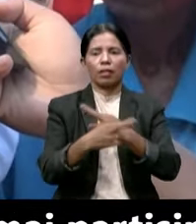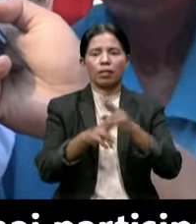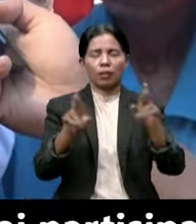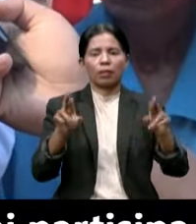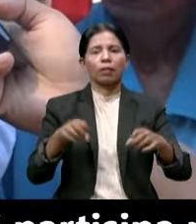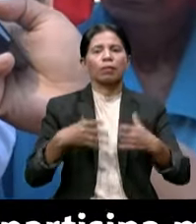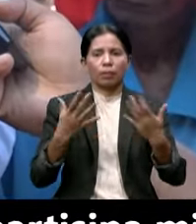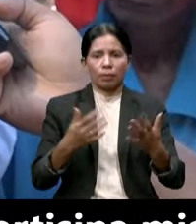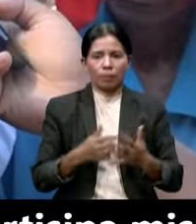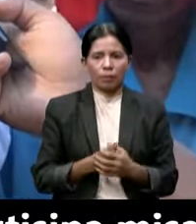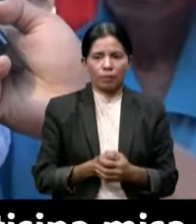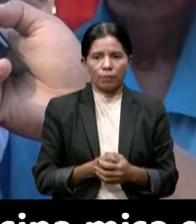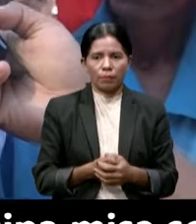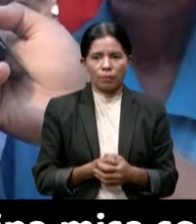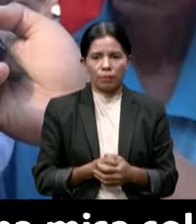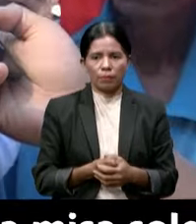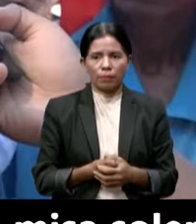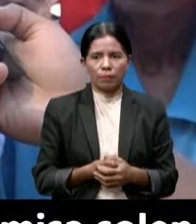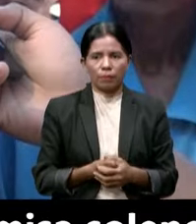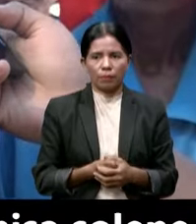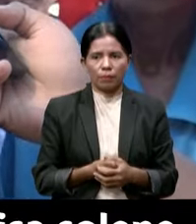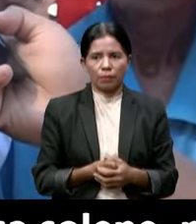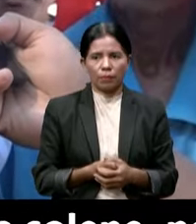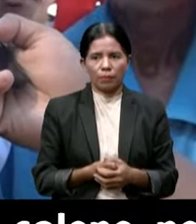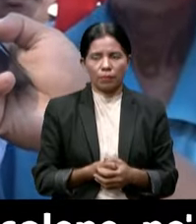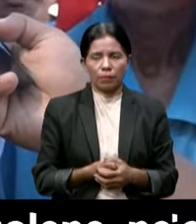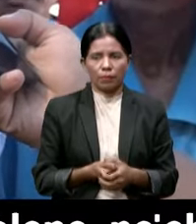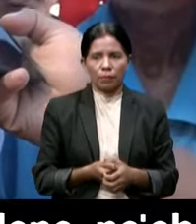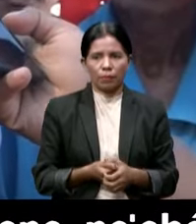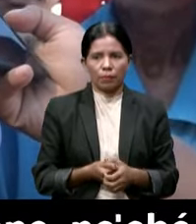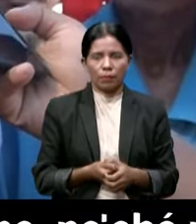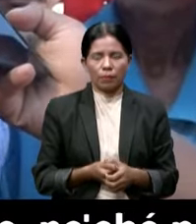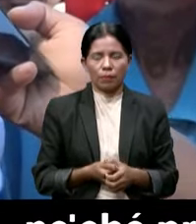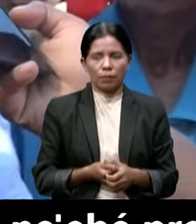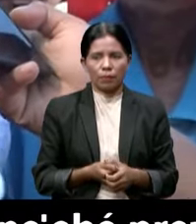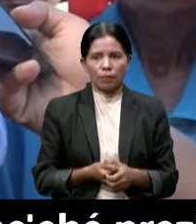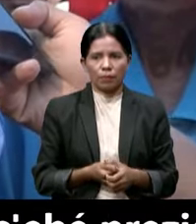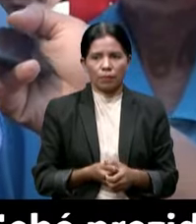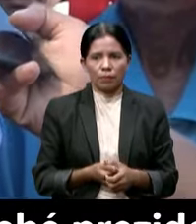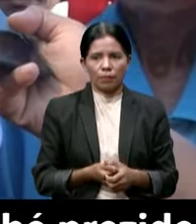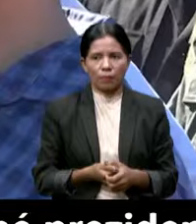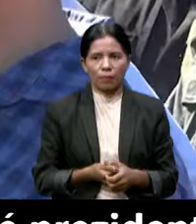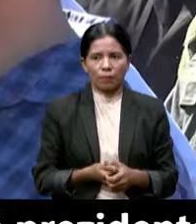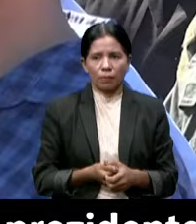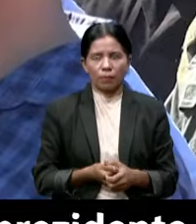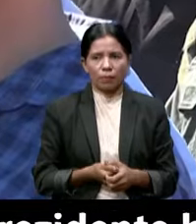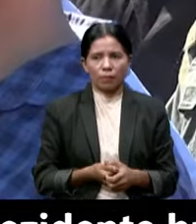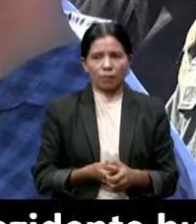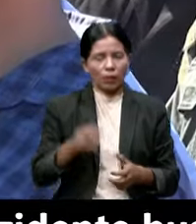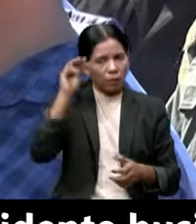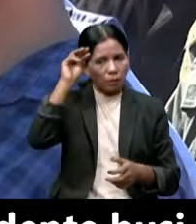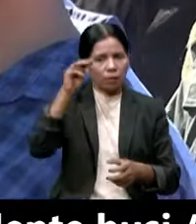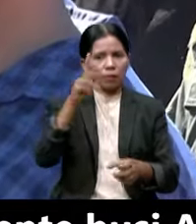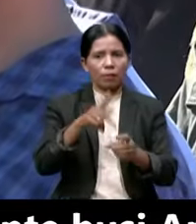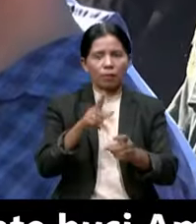insa. Of course this will help in the determinations which will happen at the end of this year. Ministro Petróleo e